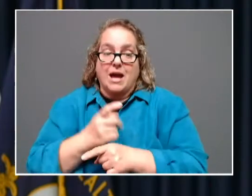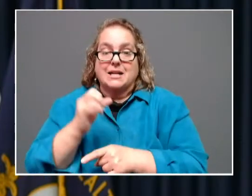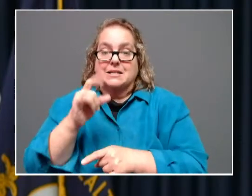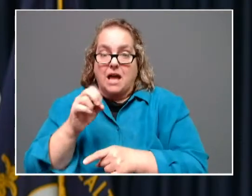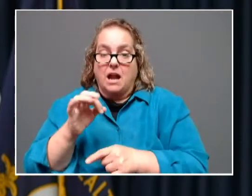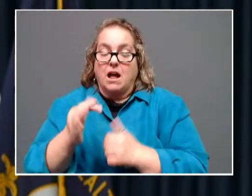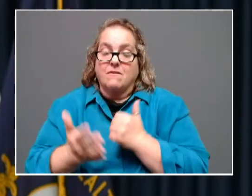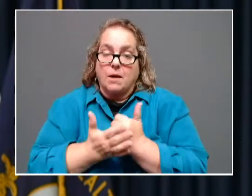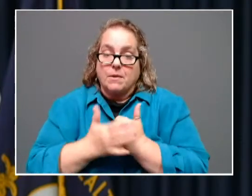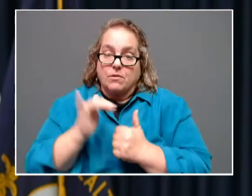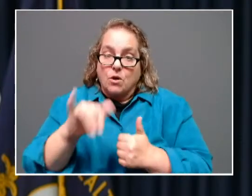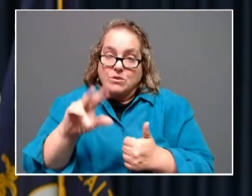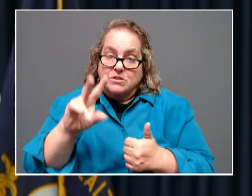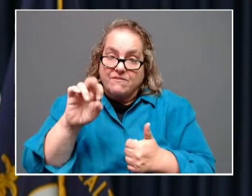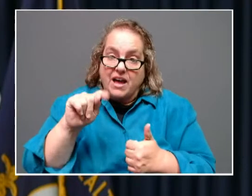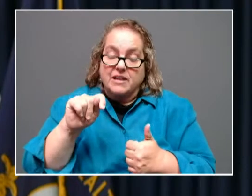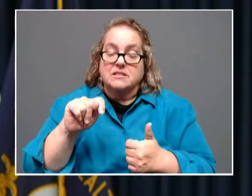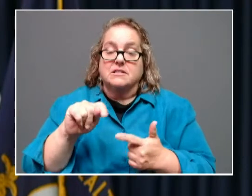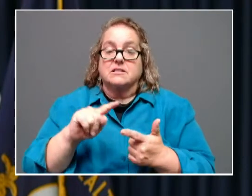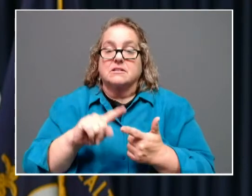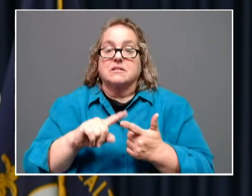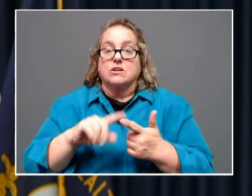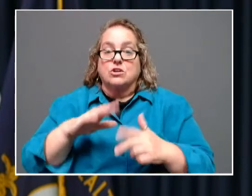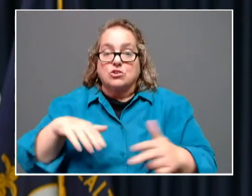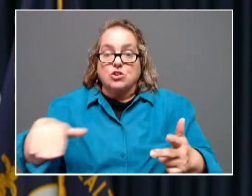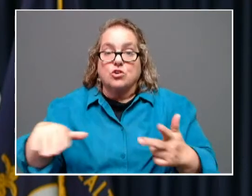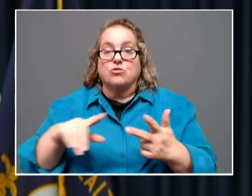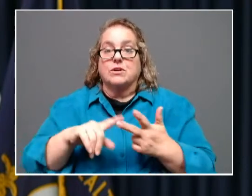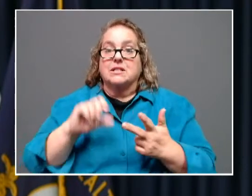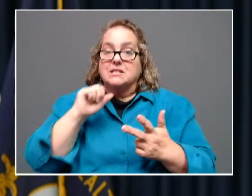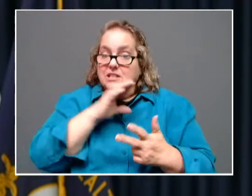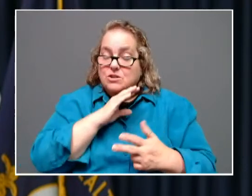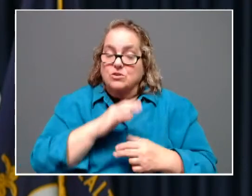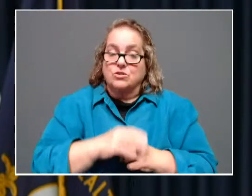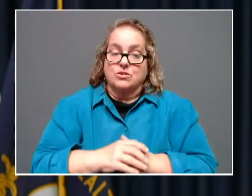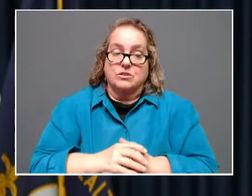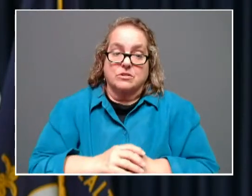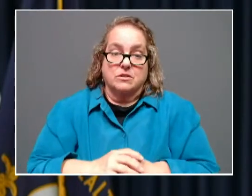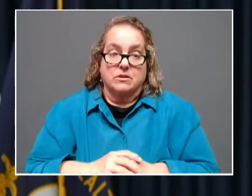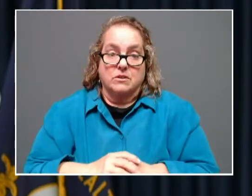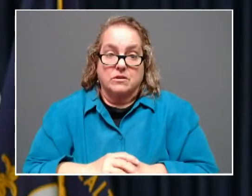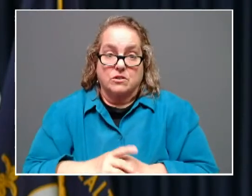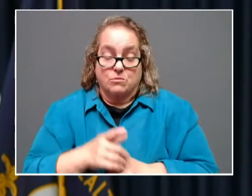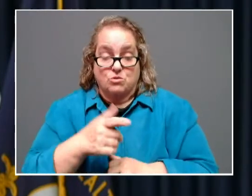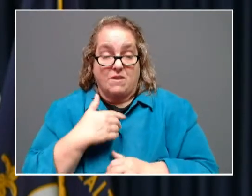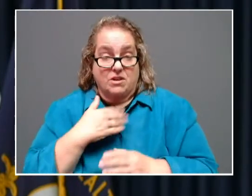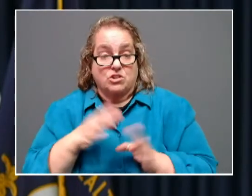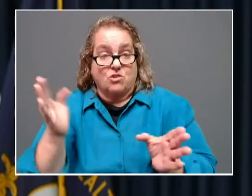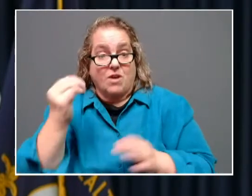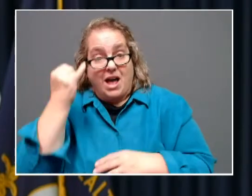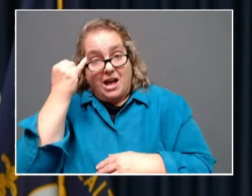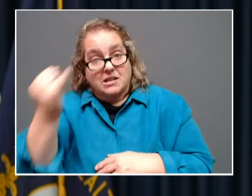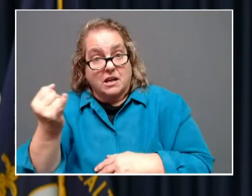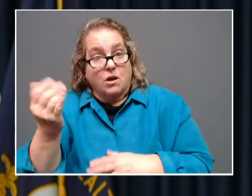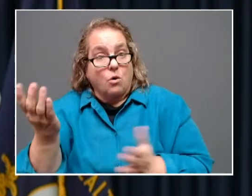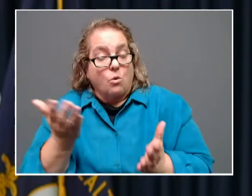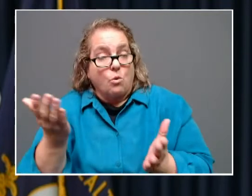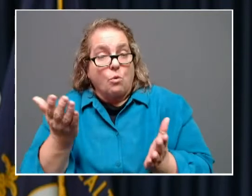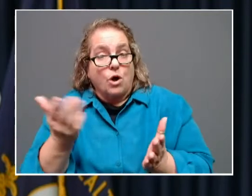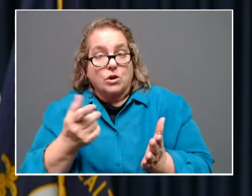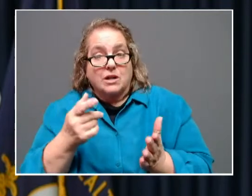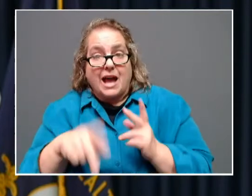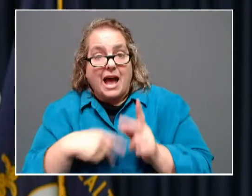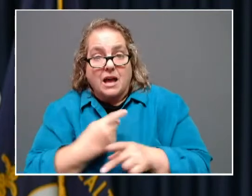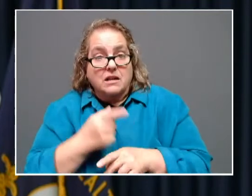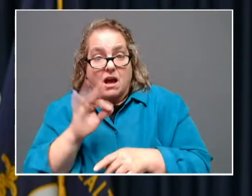those children, those seniors, those in chronic pain. But you've got a general idea that it's probably a possibility. Can you just sort of walk us through